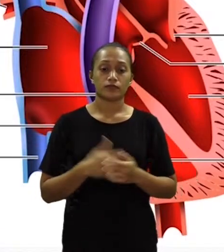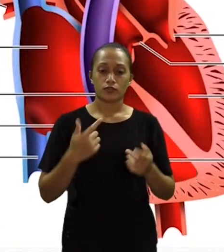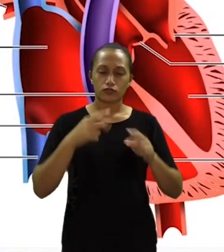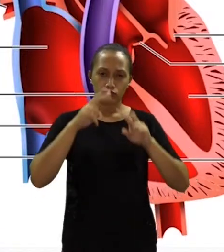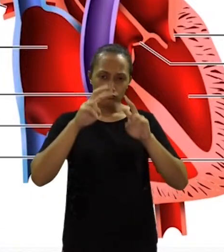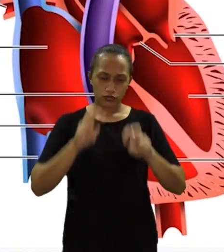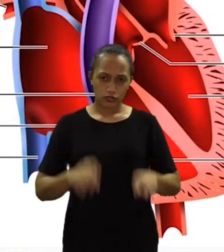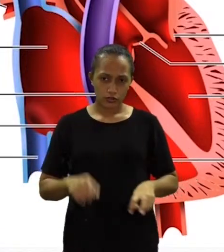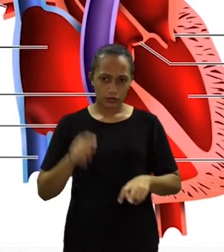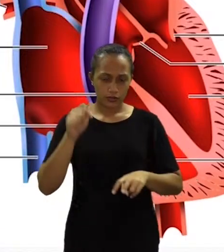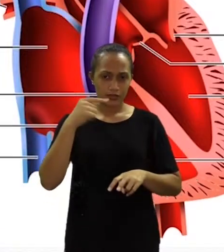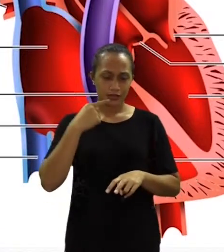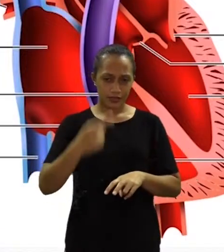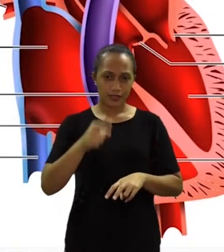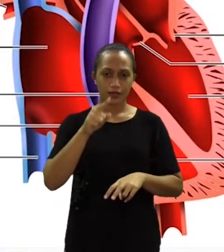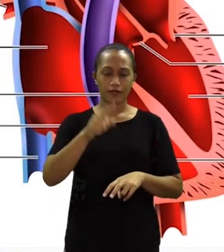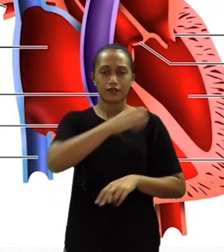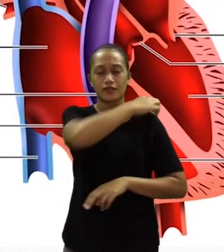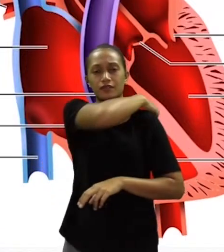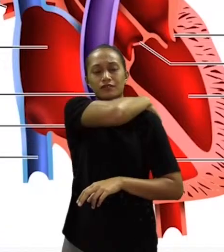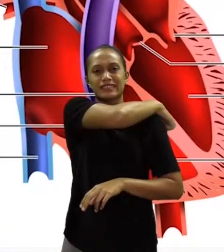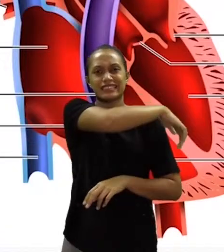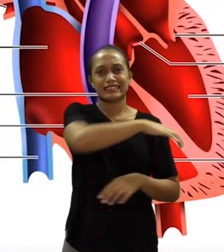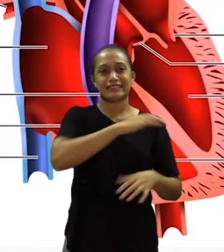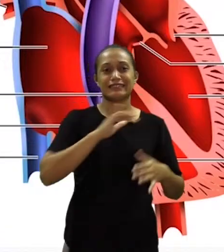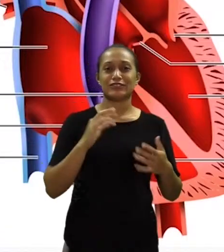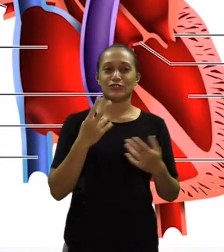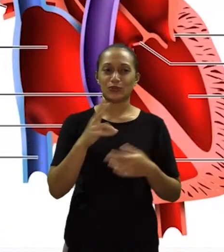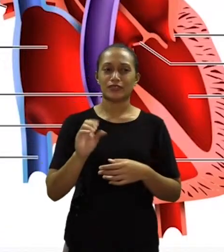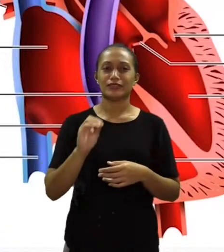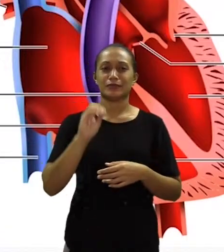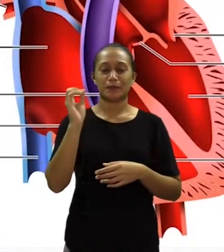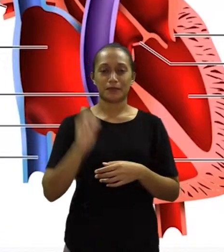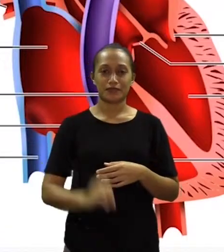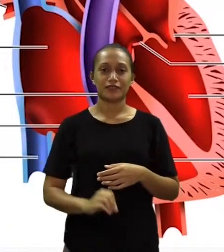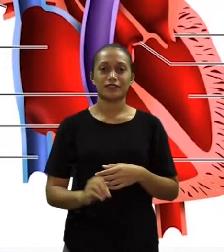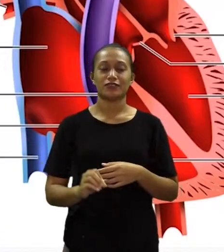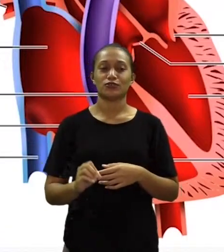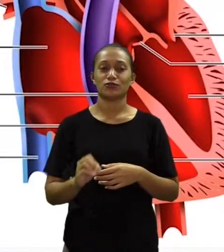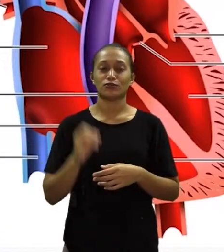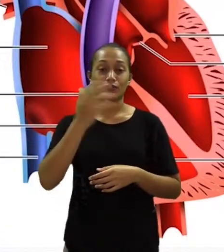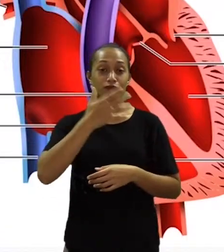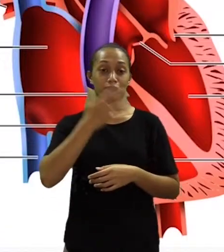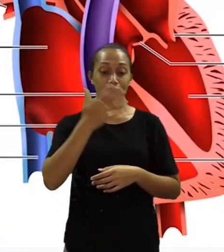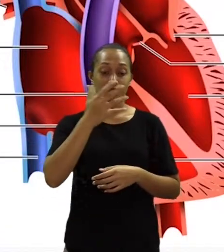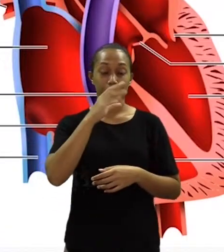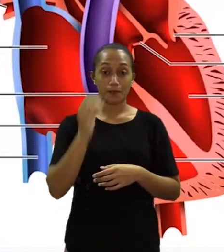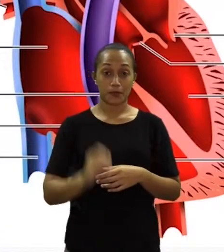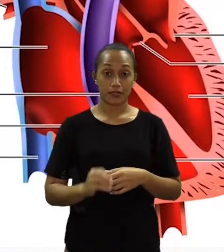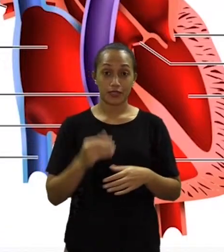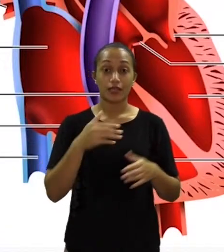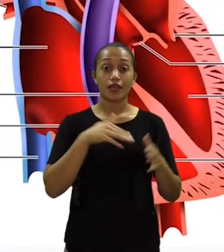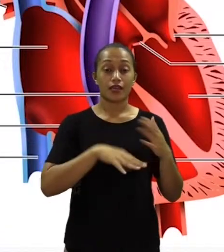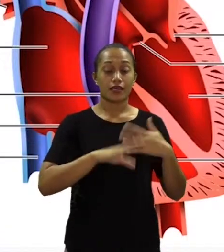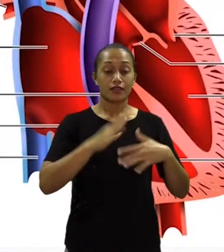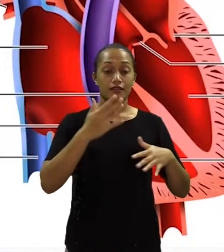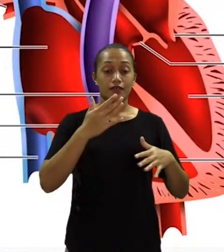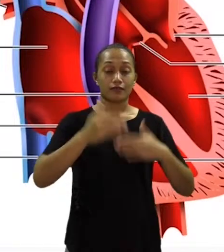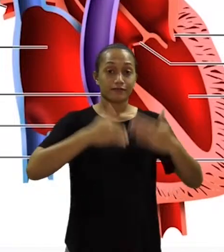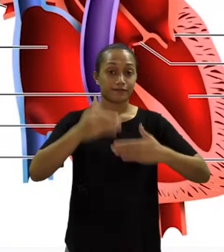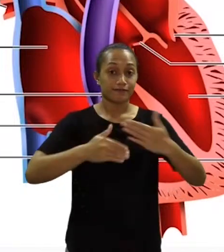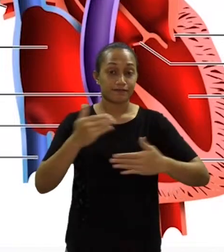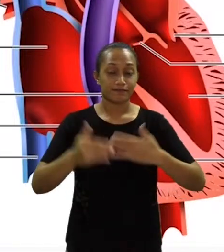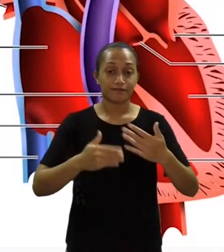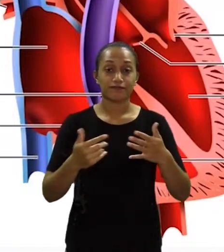Researchers state that the stroke volume increases by about 20% to 50% in the transition from rest